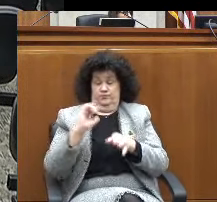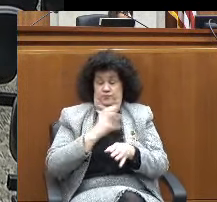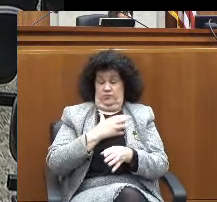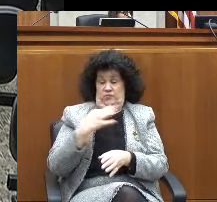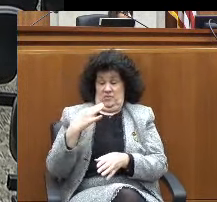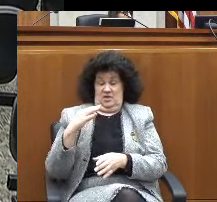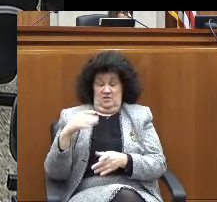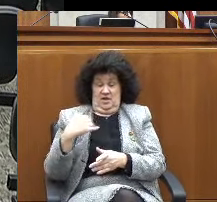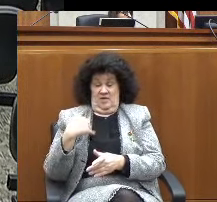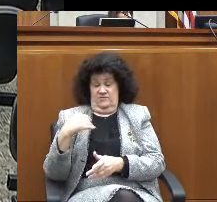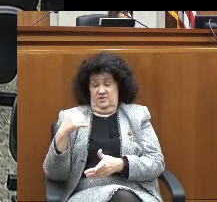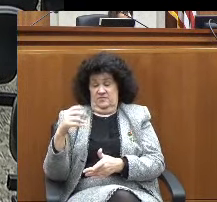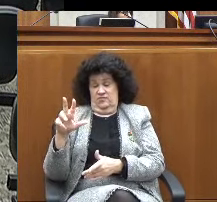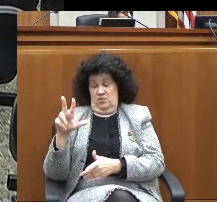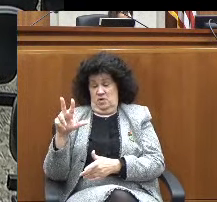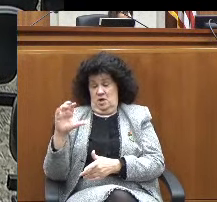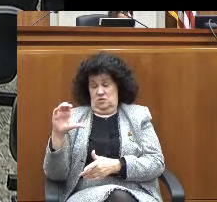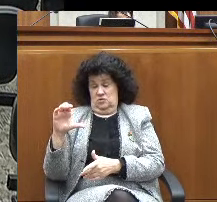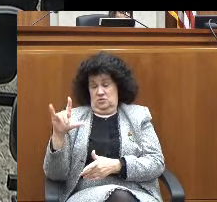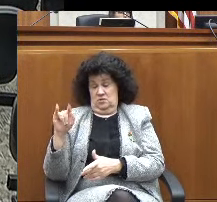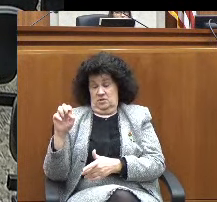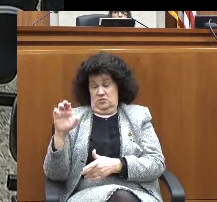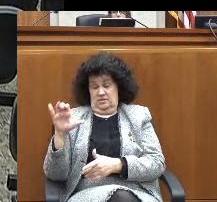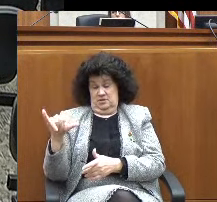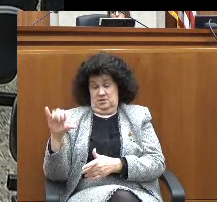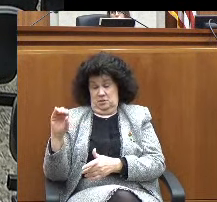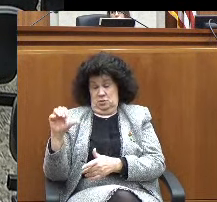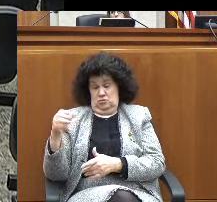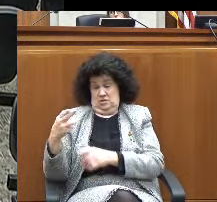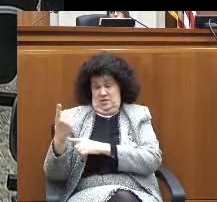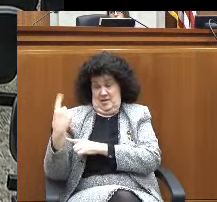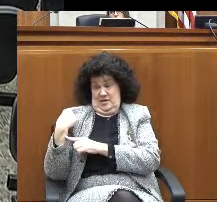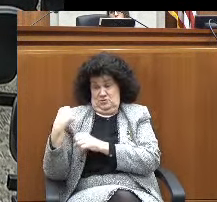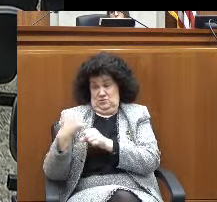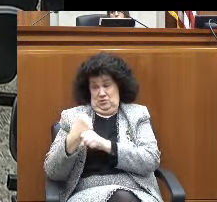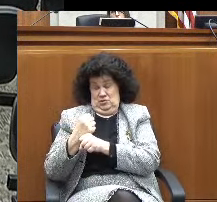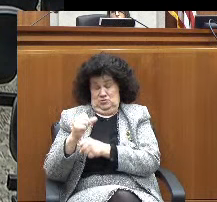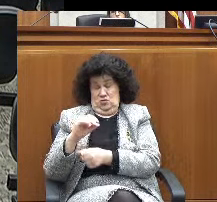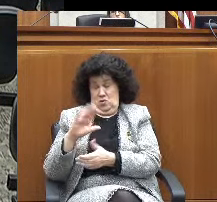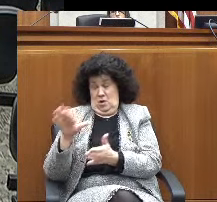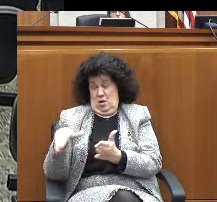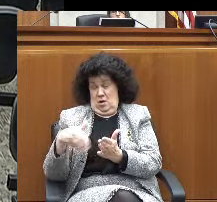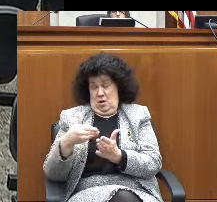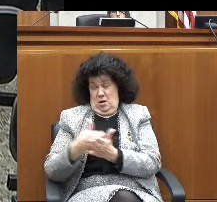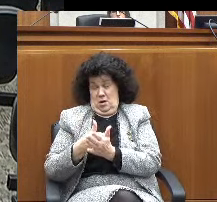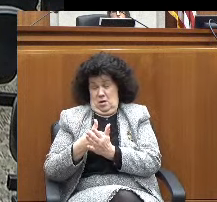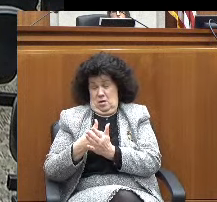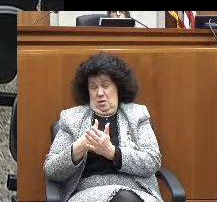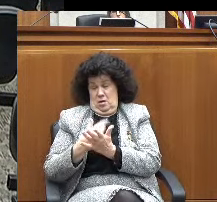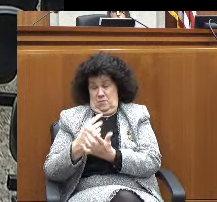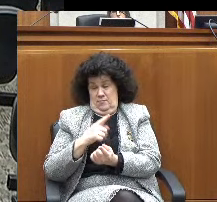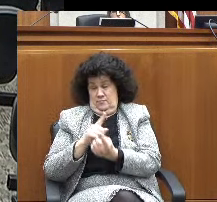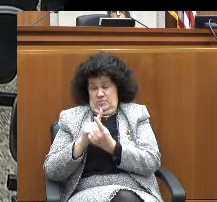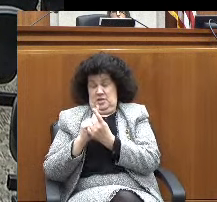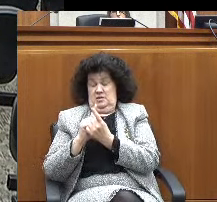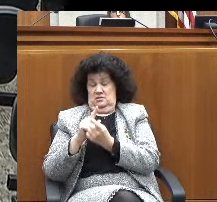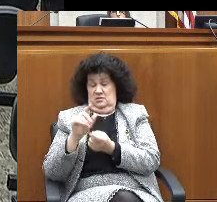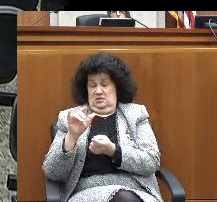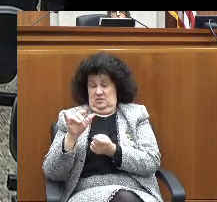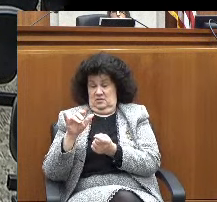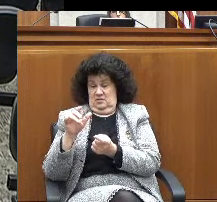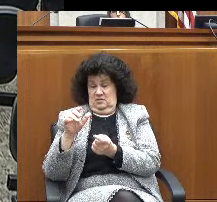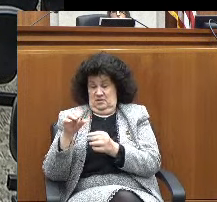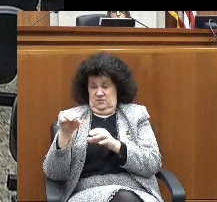like 300 literacy coaches last year. So all of those, if they move from classroom teacher to literacy coach, would be in